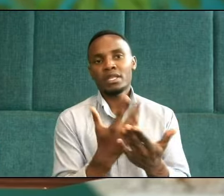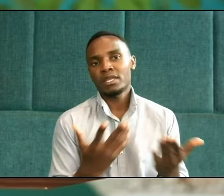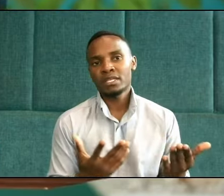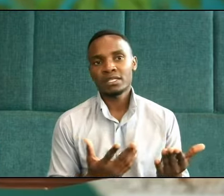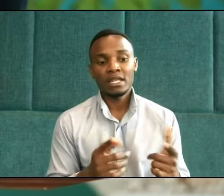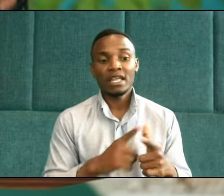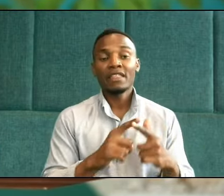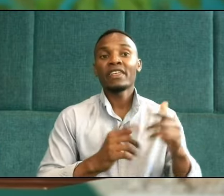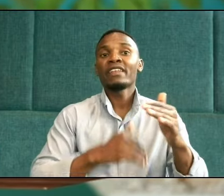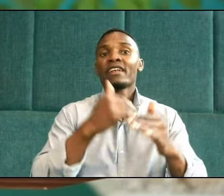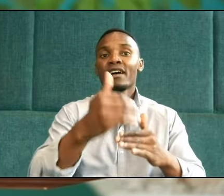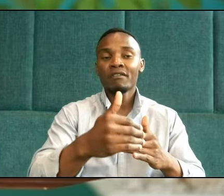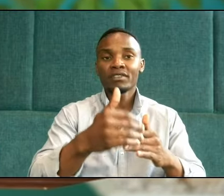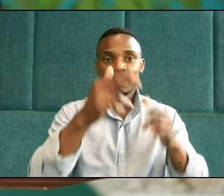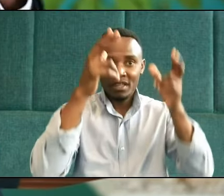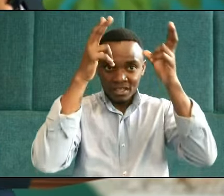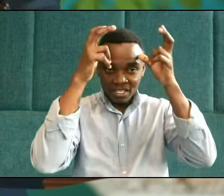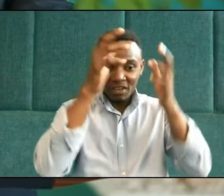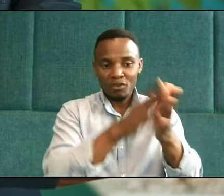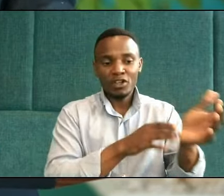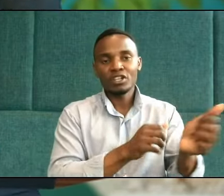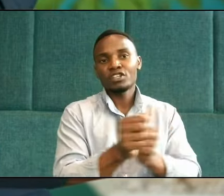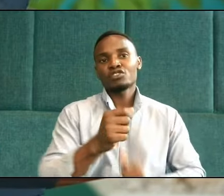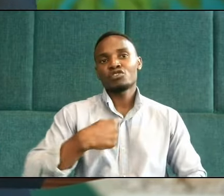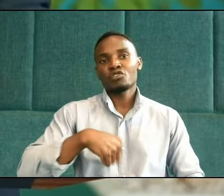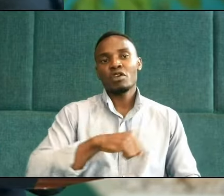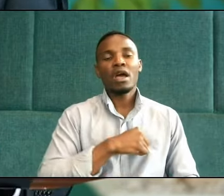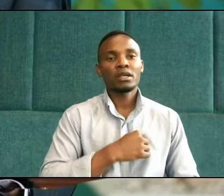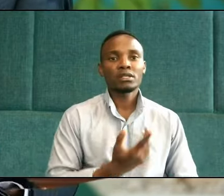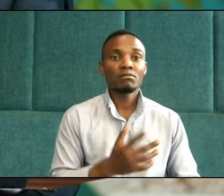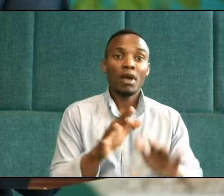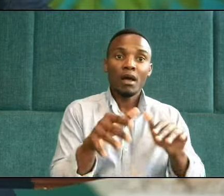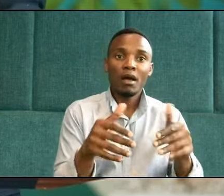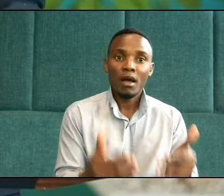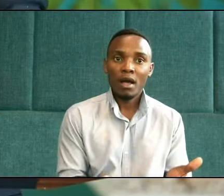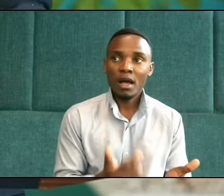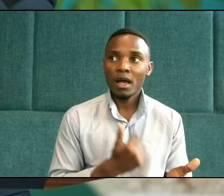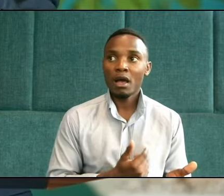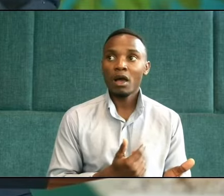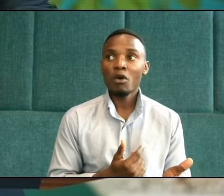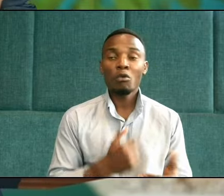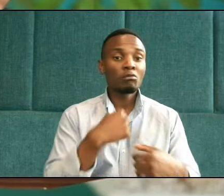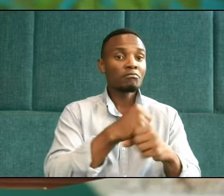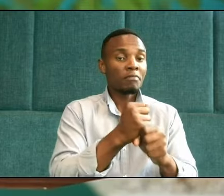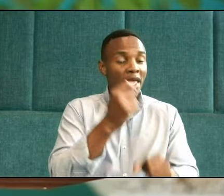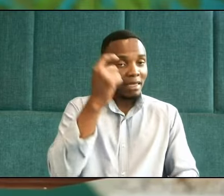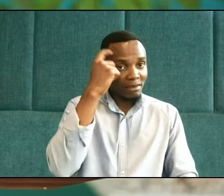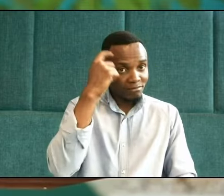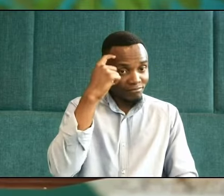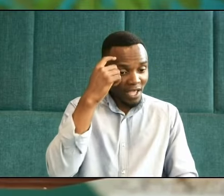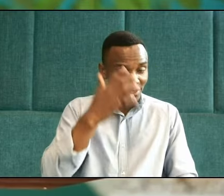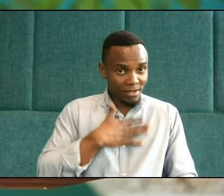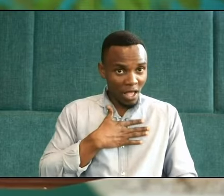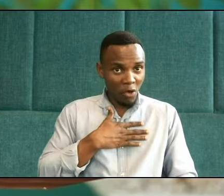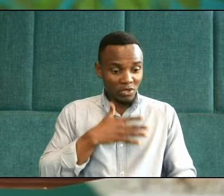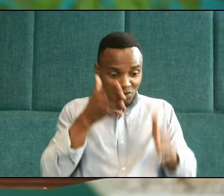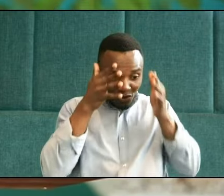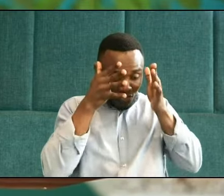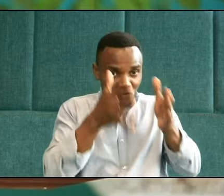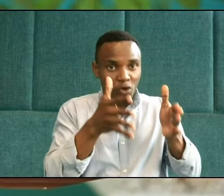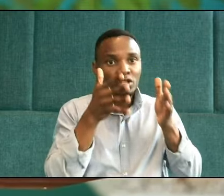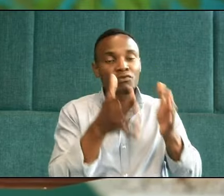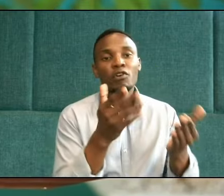that, you destroy us in putting us in many things, making our minds to stick to the